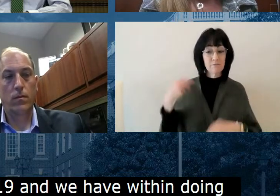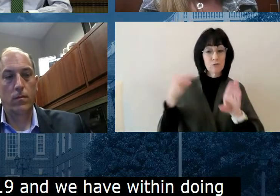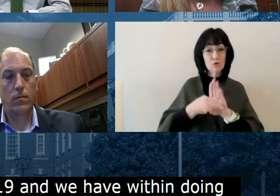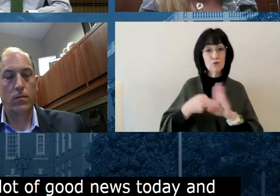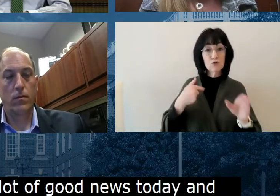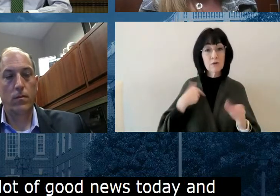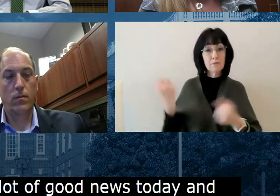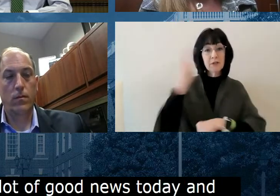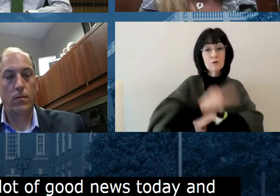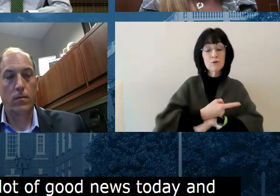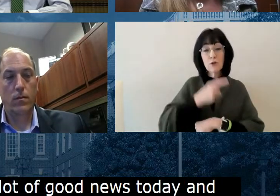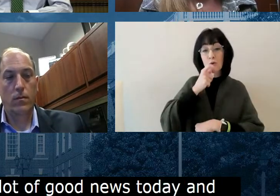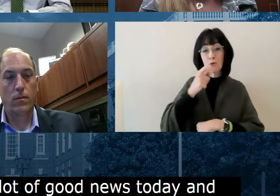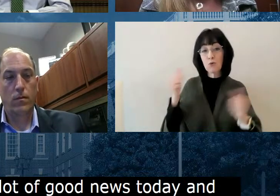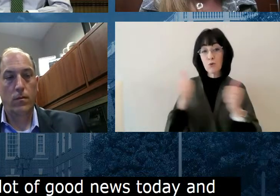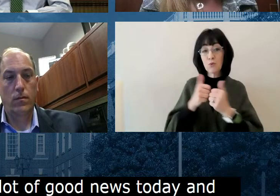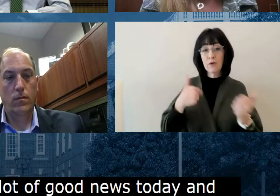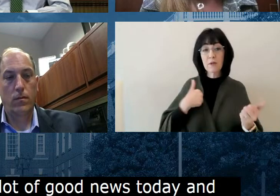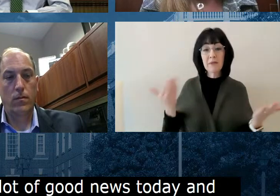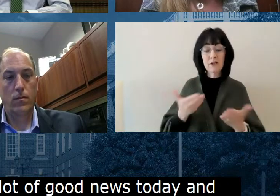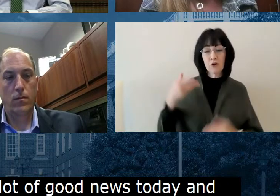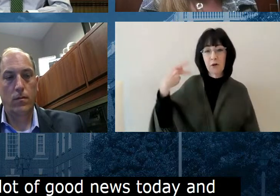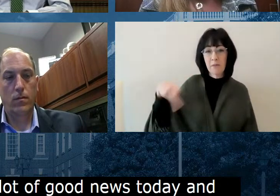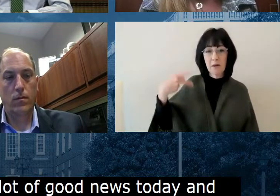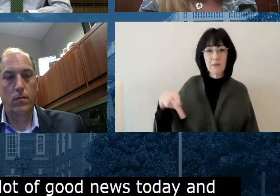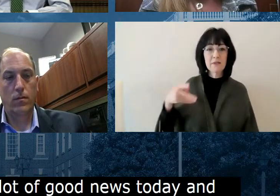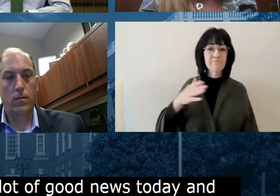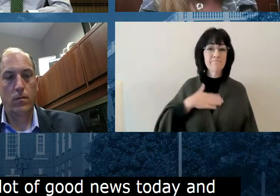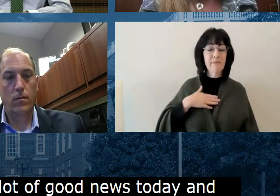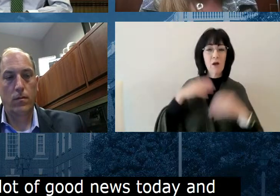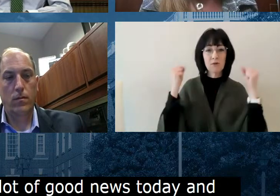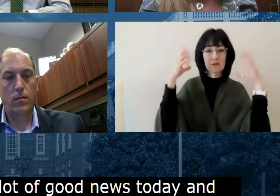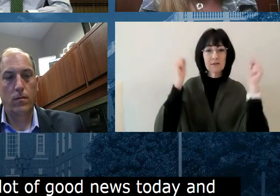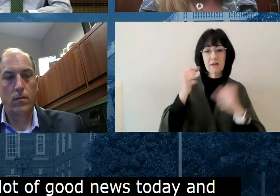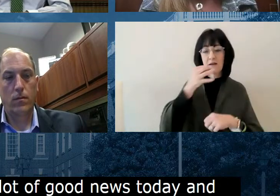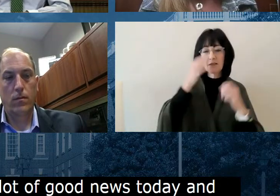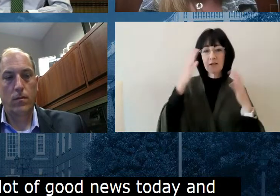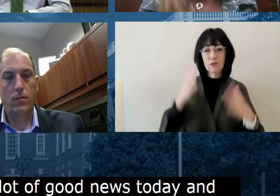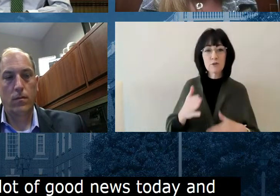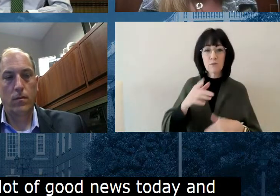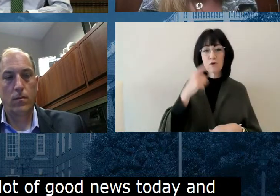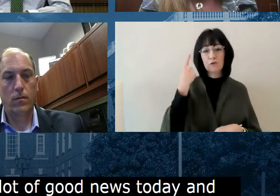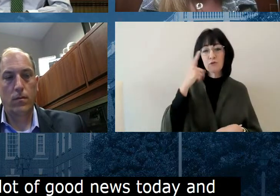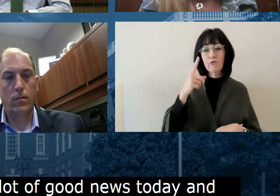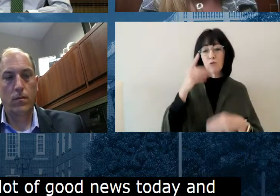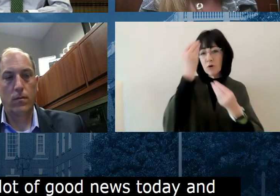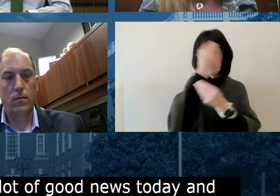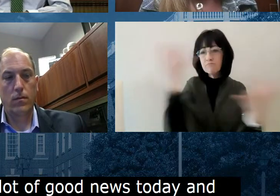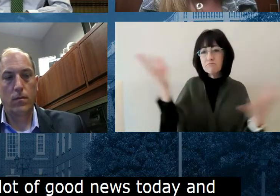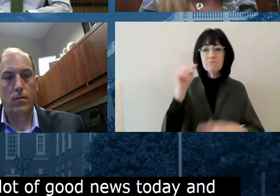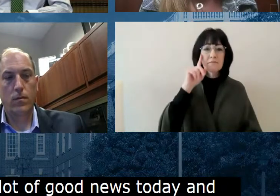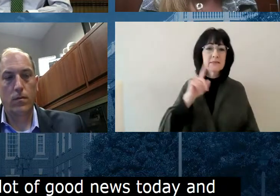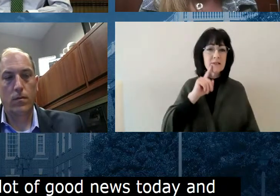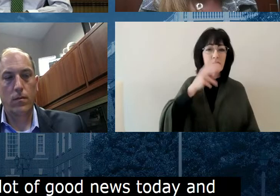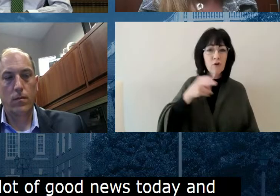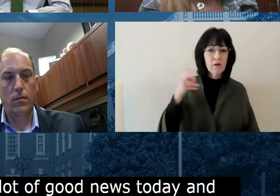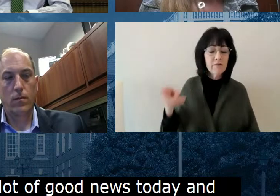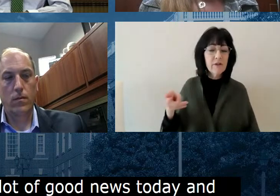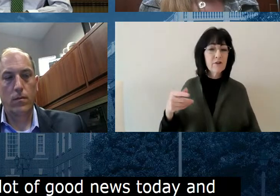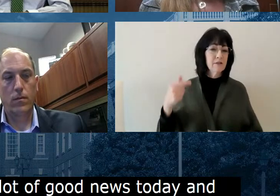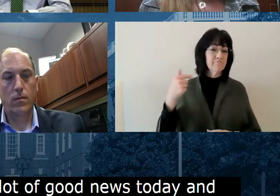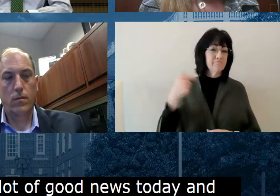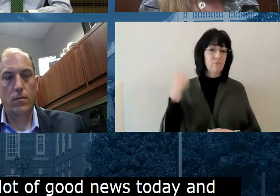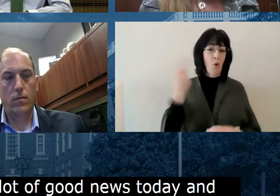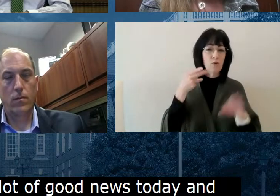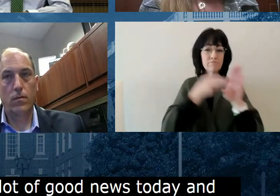sign language expert for the deaf and hard of hearing. She's with us each week and on Zoom calls on other subjects